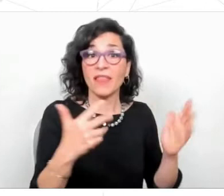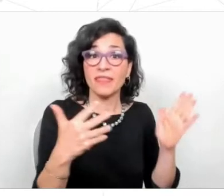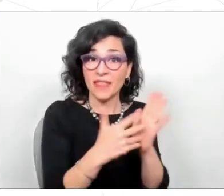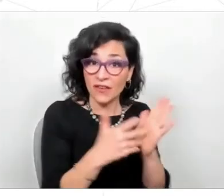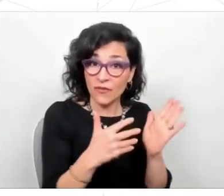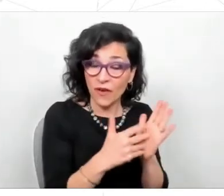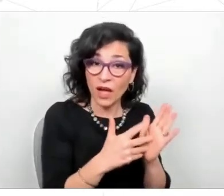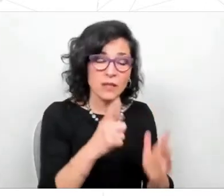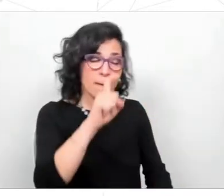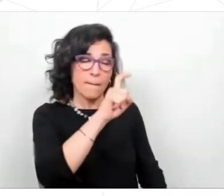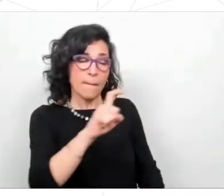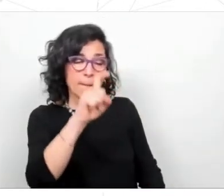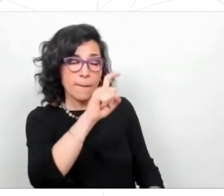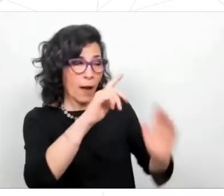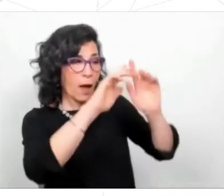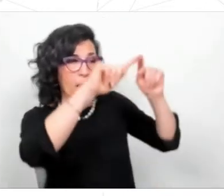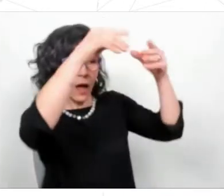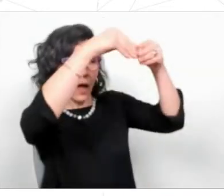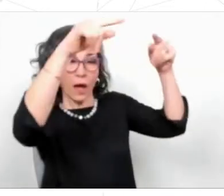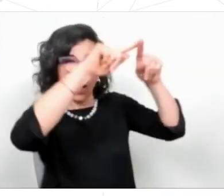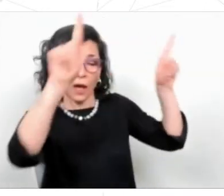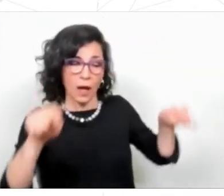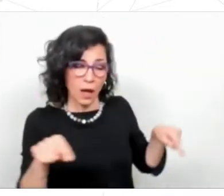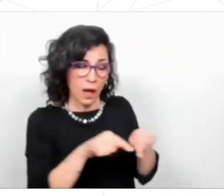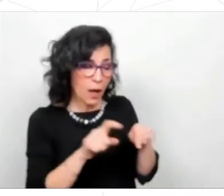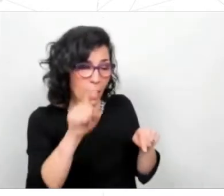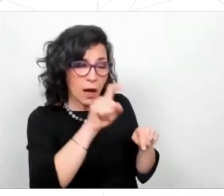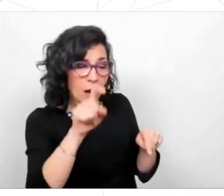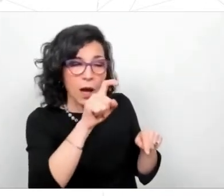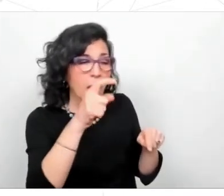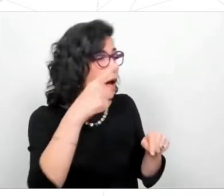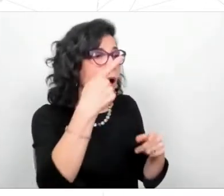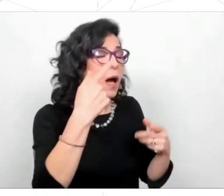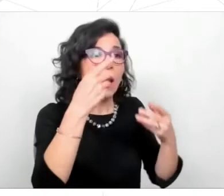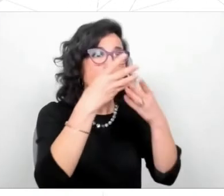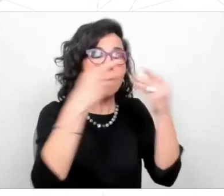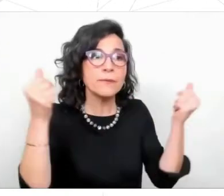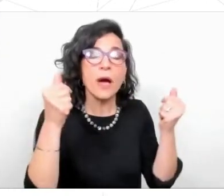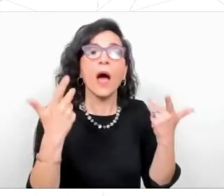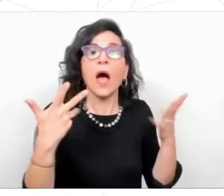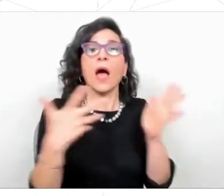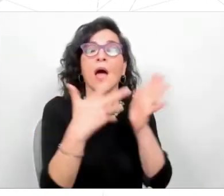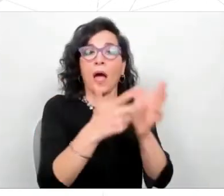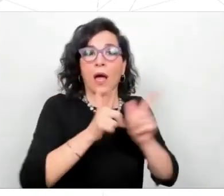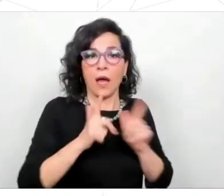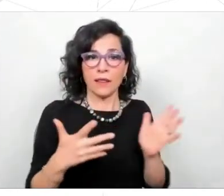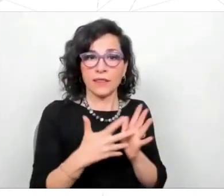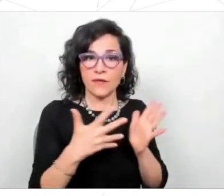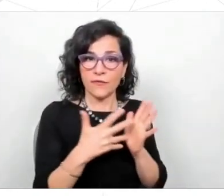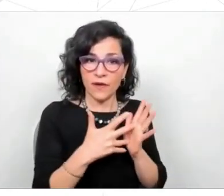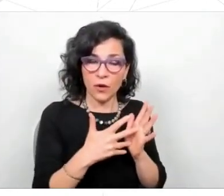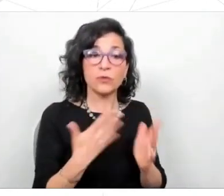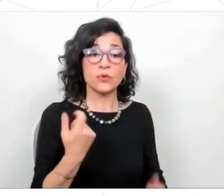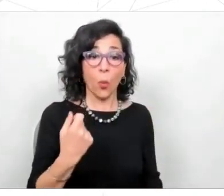is losing your place on the desktop. And if you have limitations to your site as well, that becomes a much